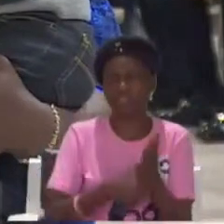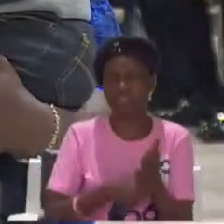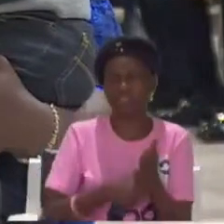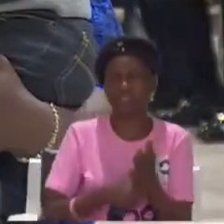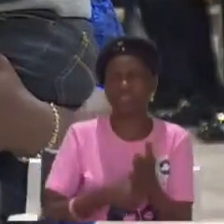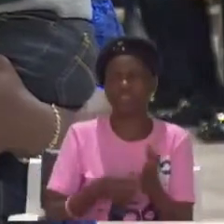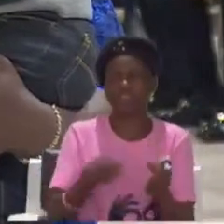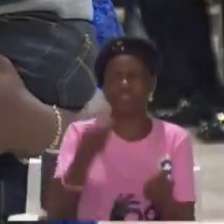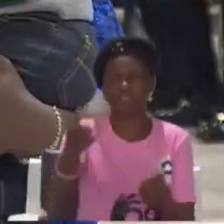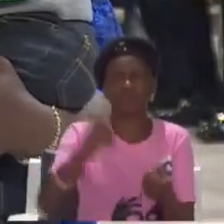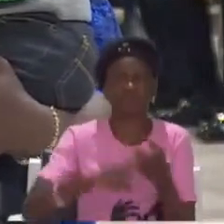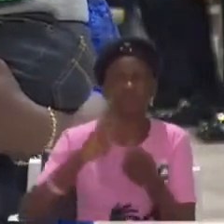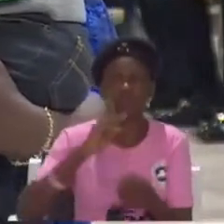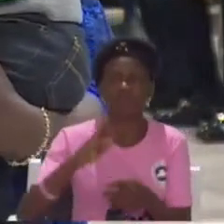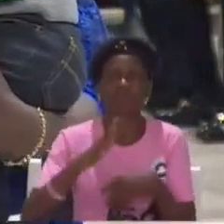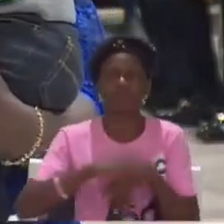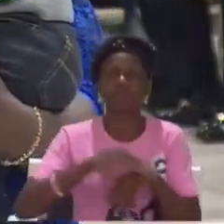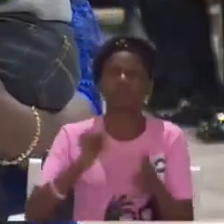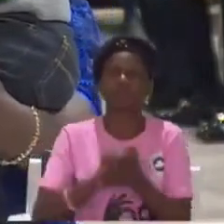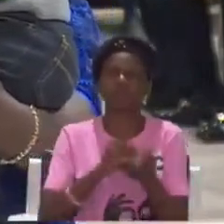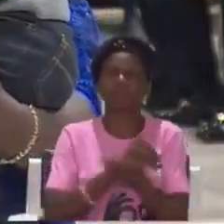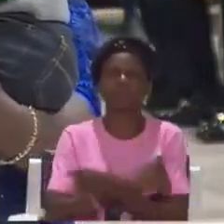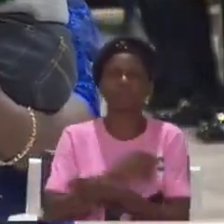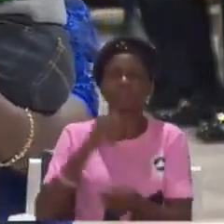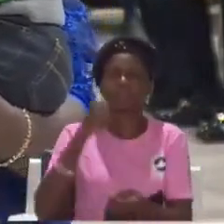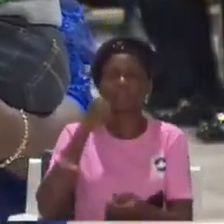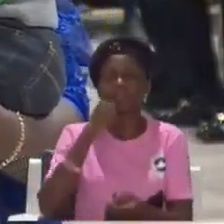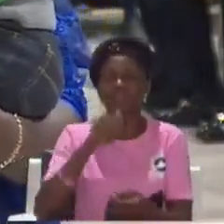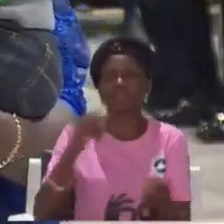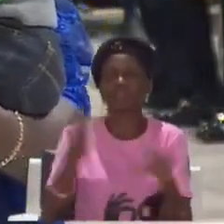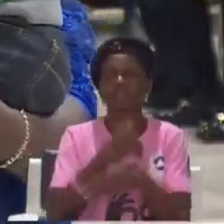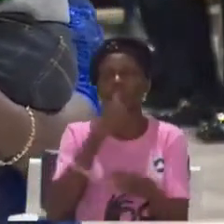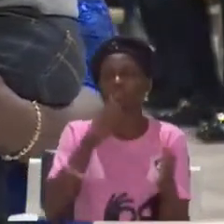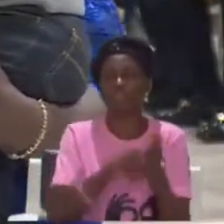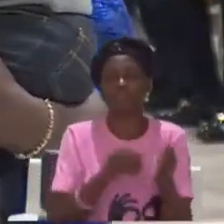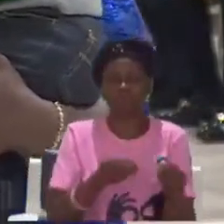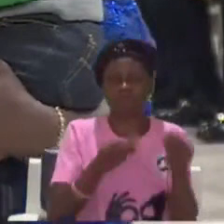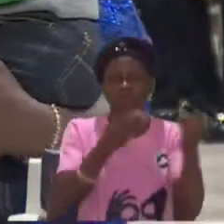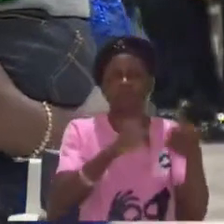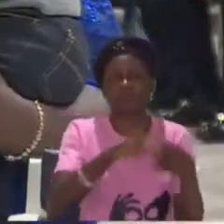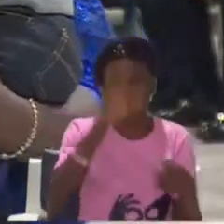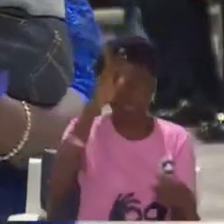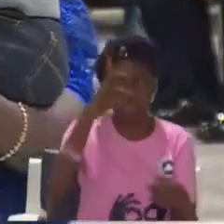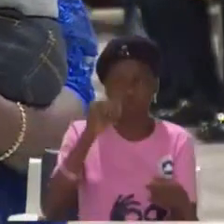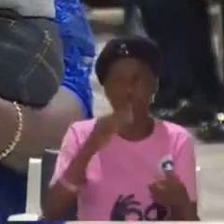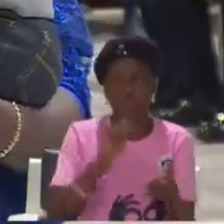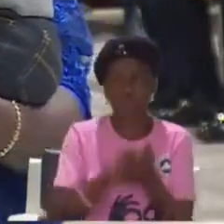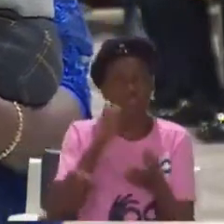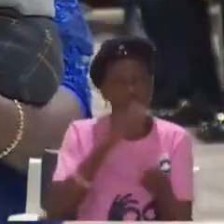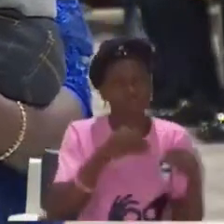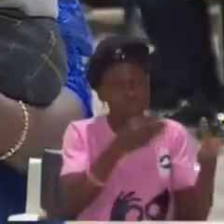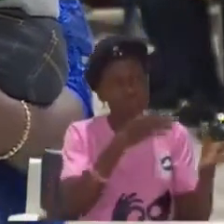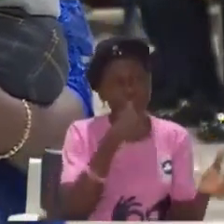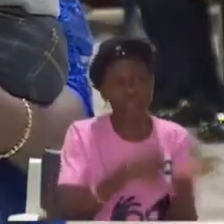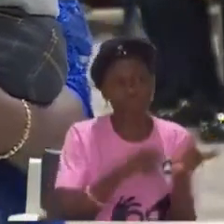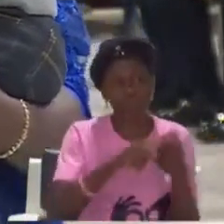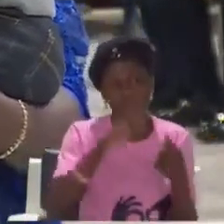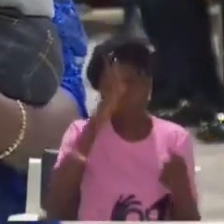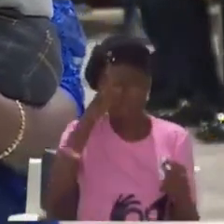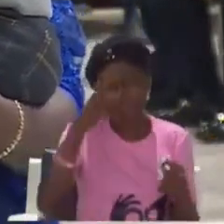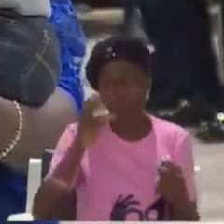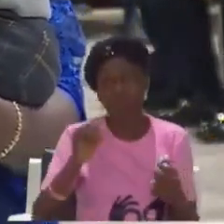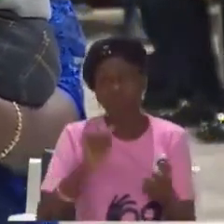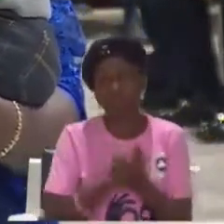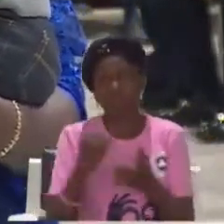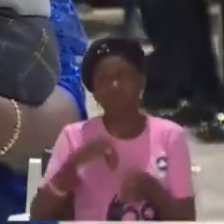her. On that day, she gave the letter to Daddy Gio and told me that she have handed over the letter to Daddy Gio, that